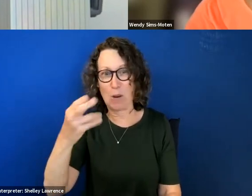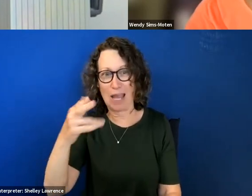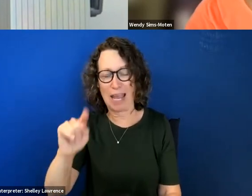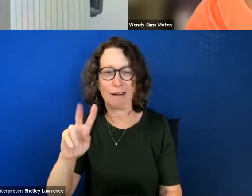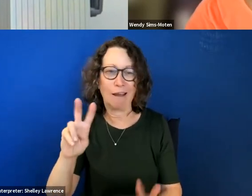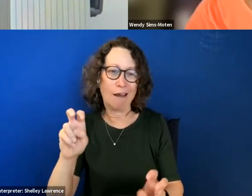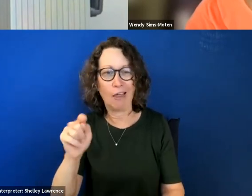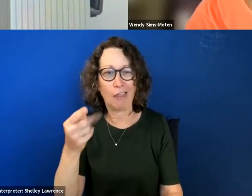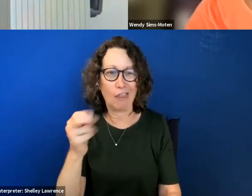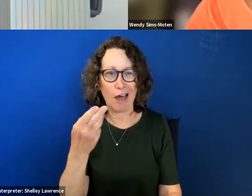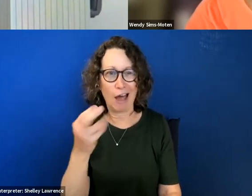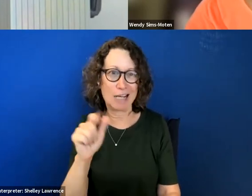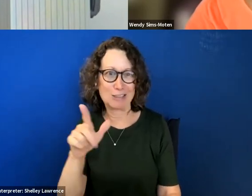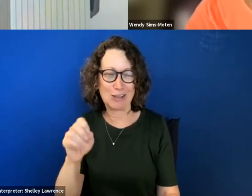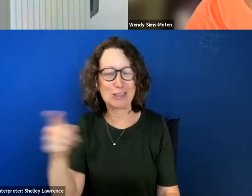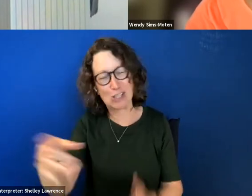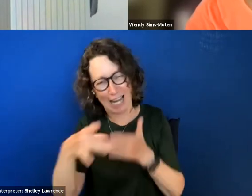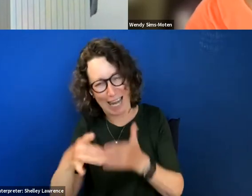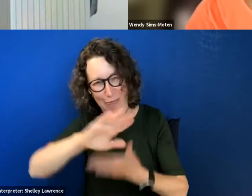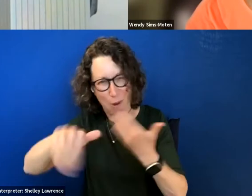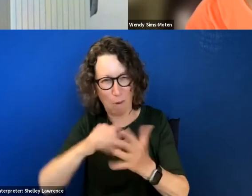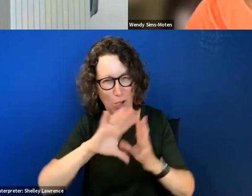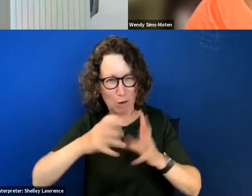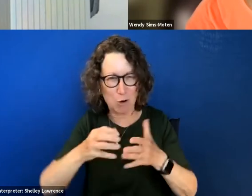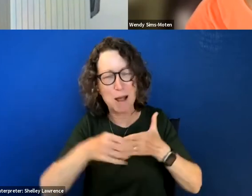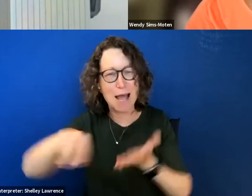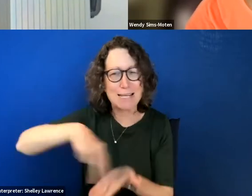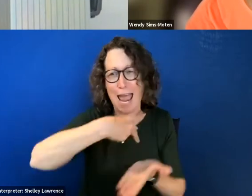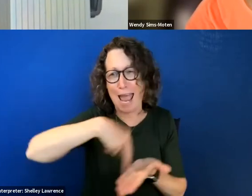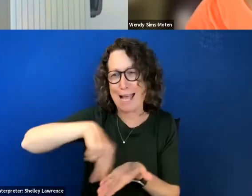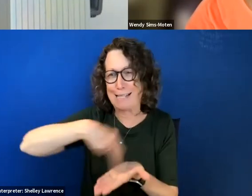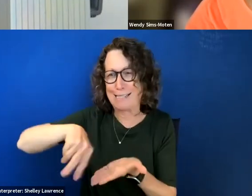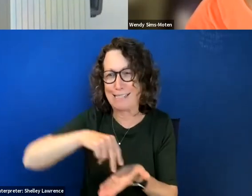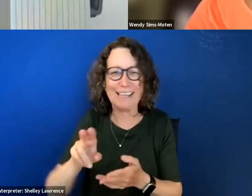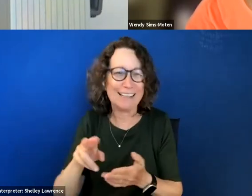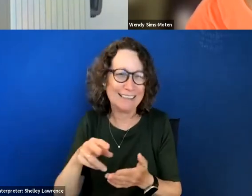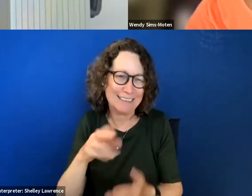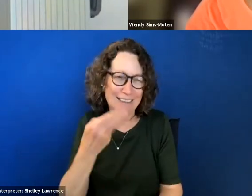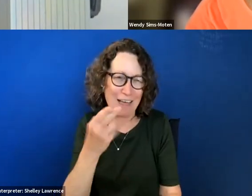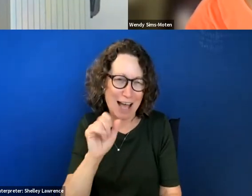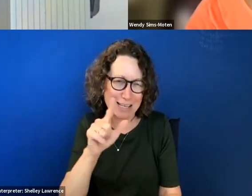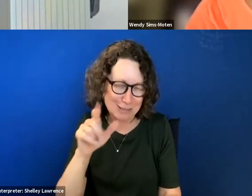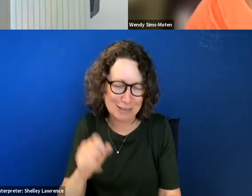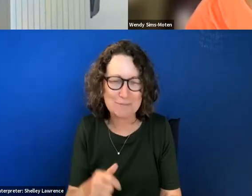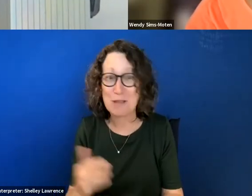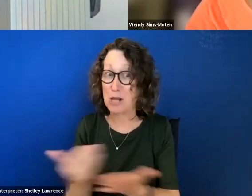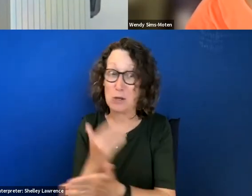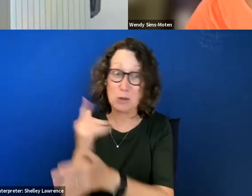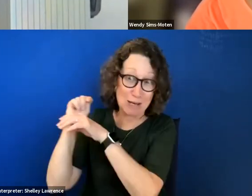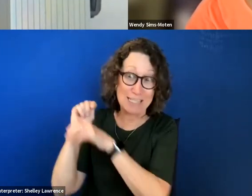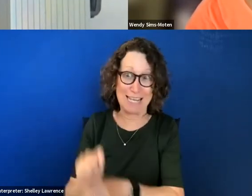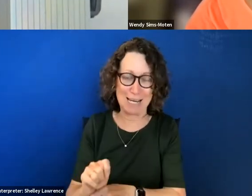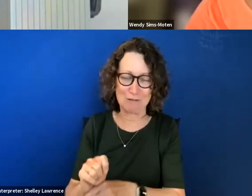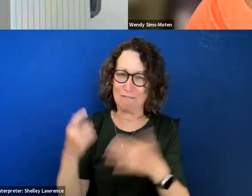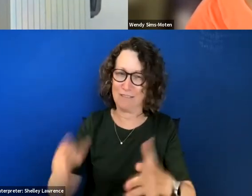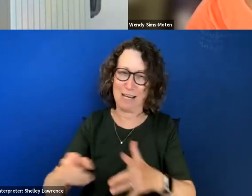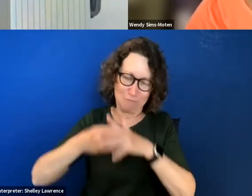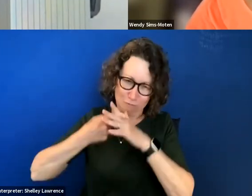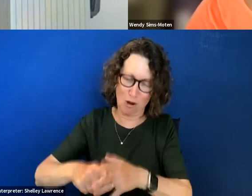Hustle. And she led the entire group in dancing The Hustle. A new tradition was